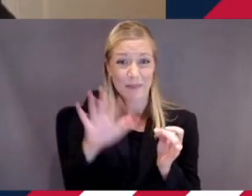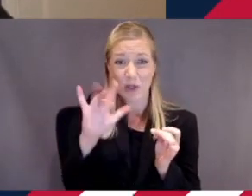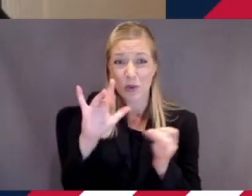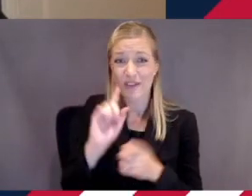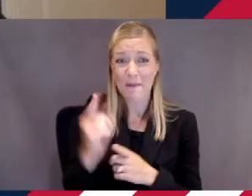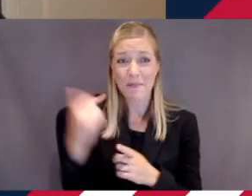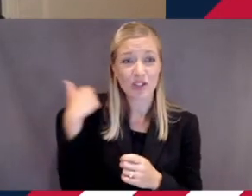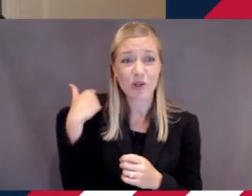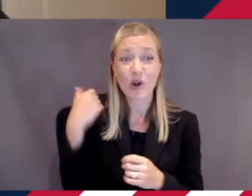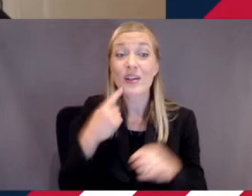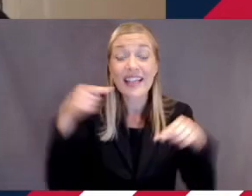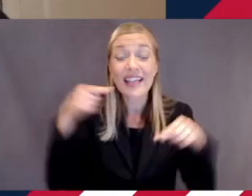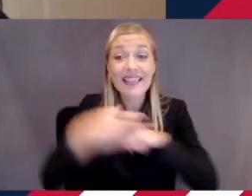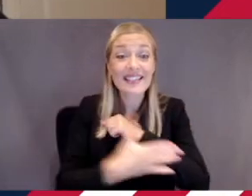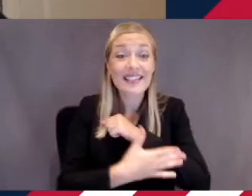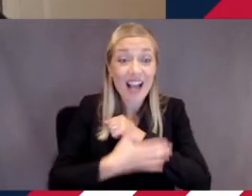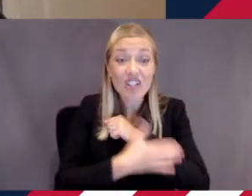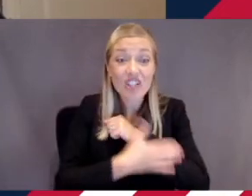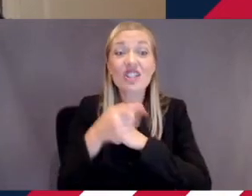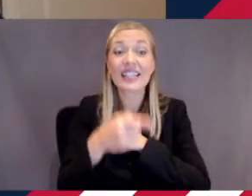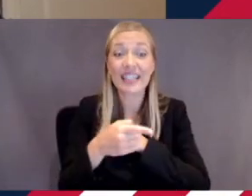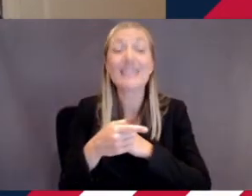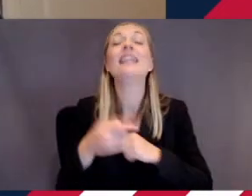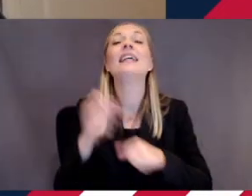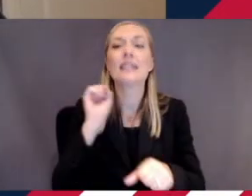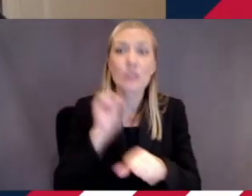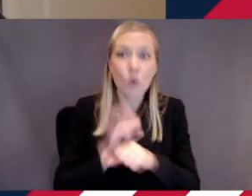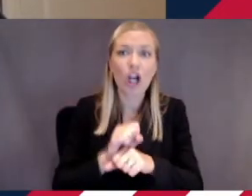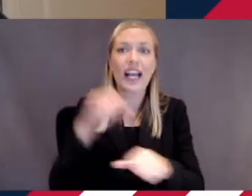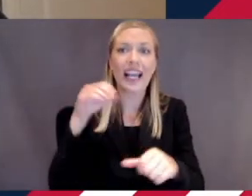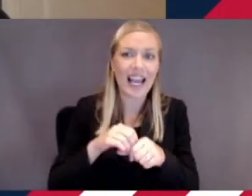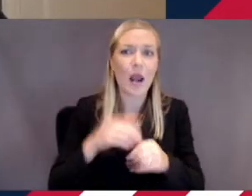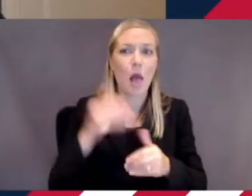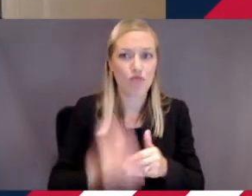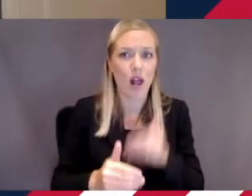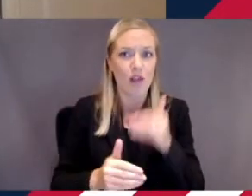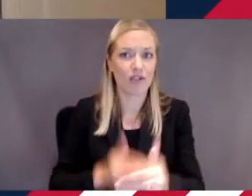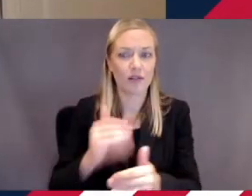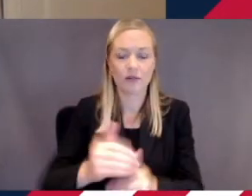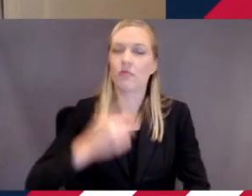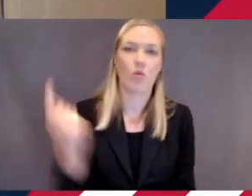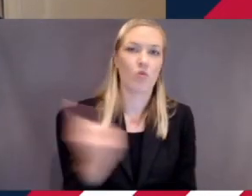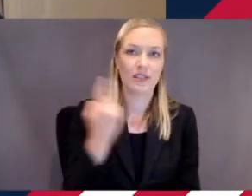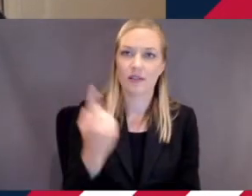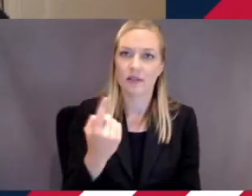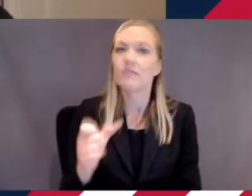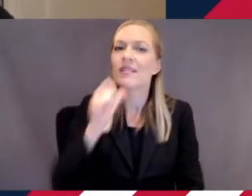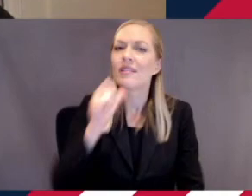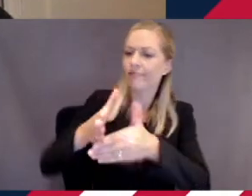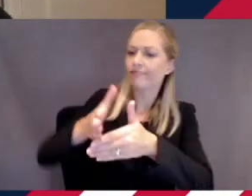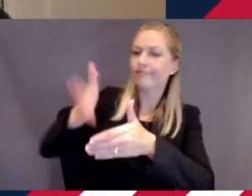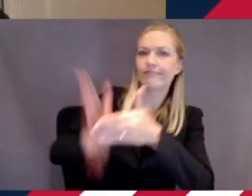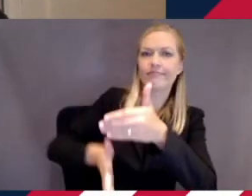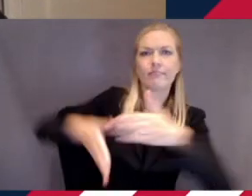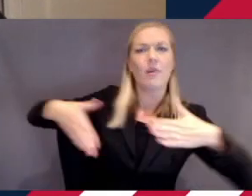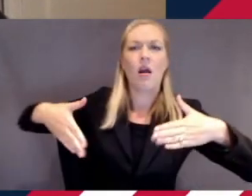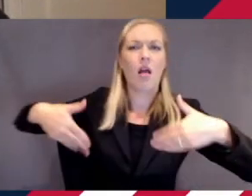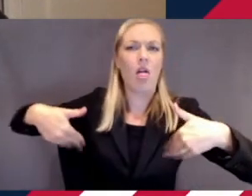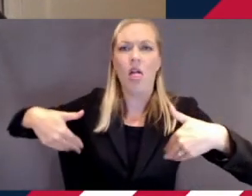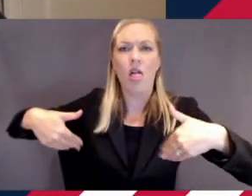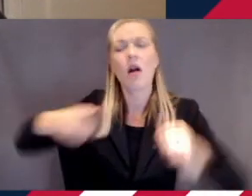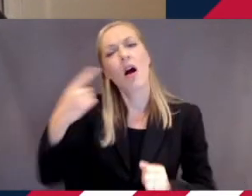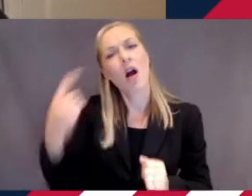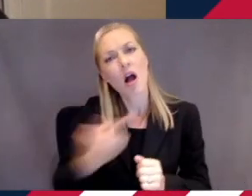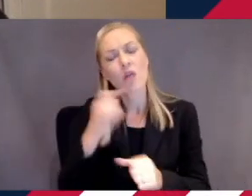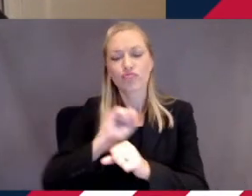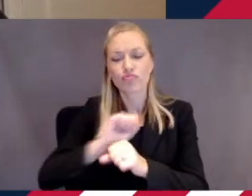unfinished business of the past and we try to improve it, and we work together on it. And I want to say a thank you to everybody who's